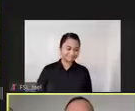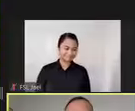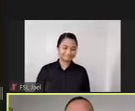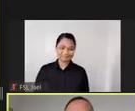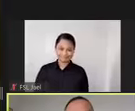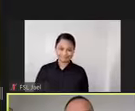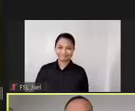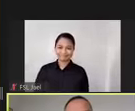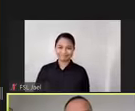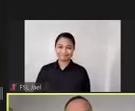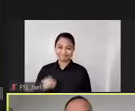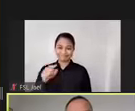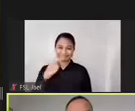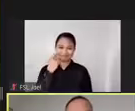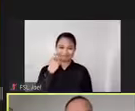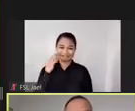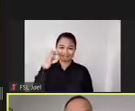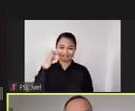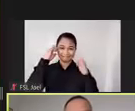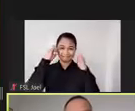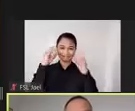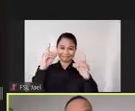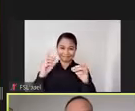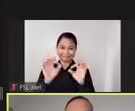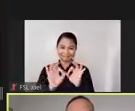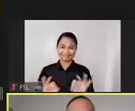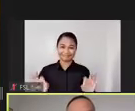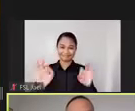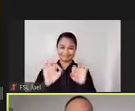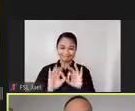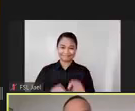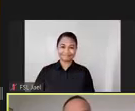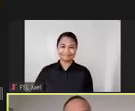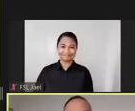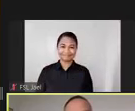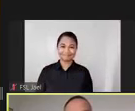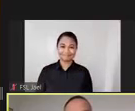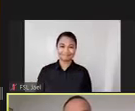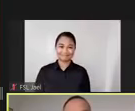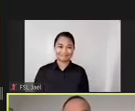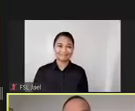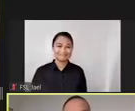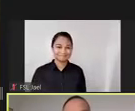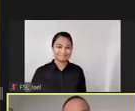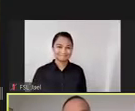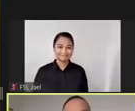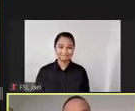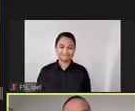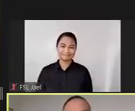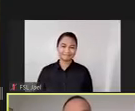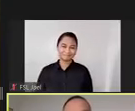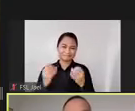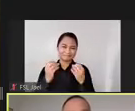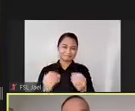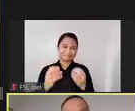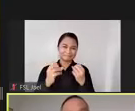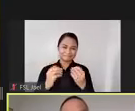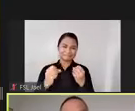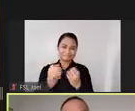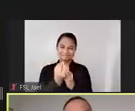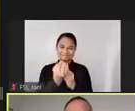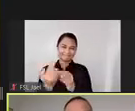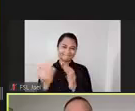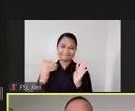You know, thousands of schools are literally groping in the dark. The reason energizing these far-flung schools is close